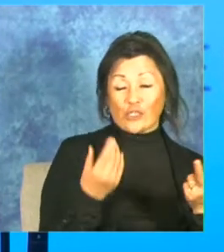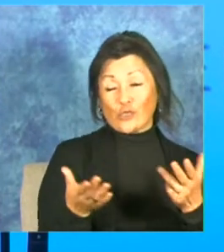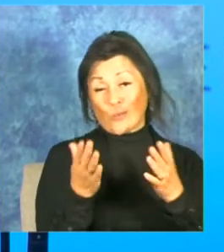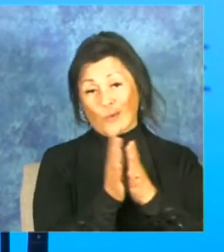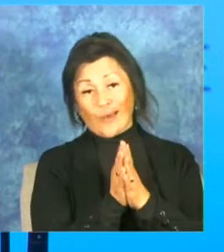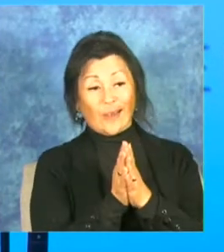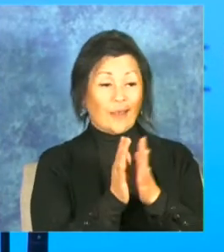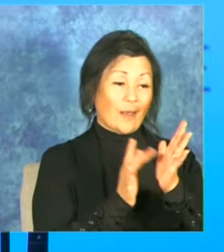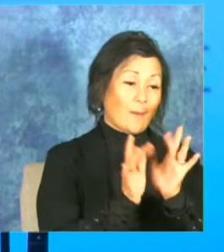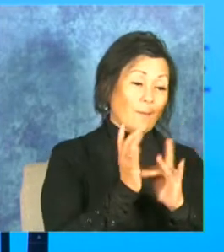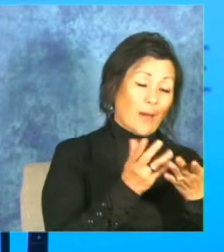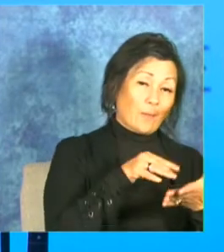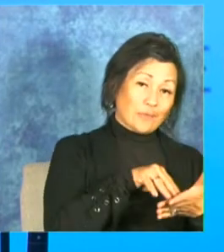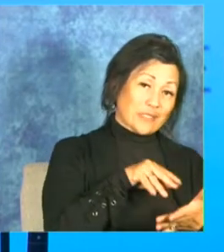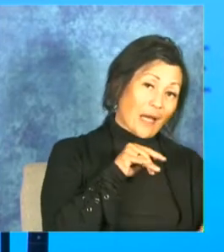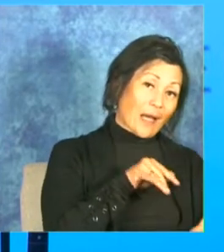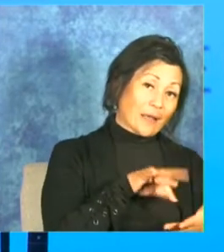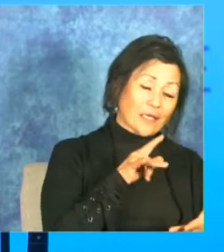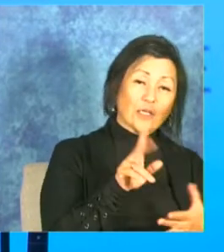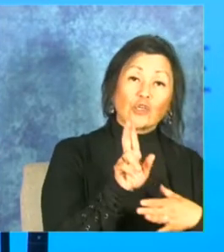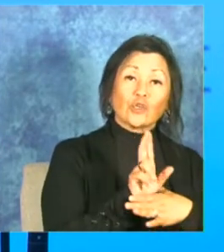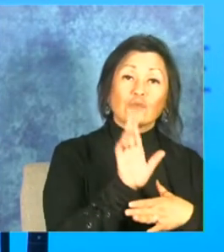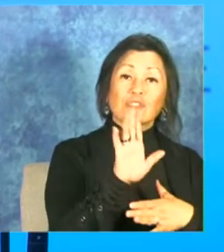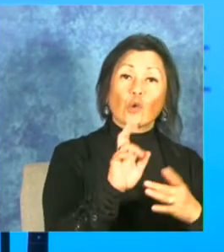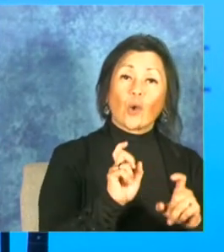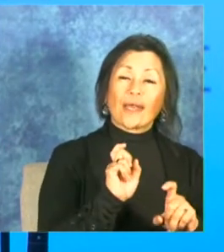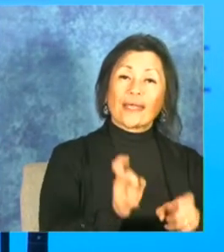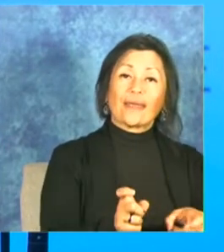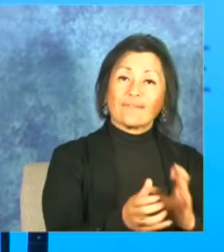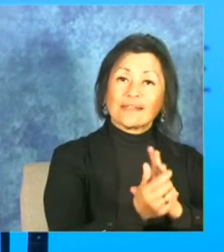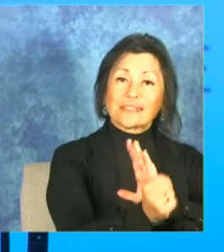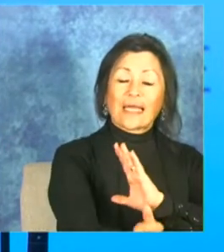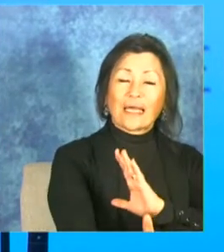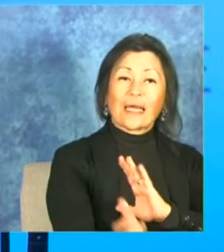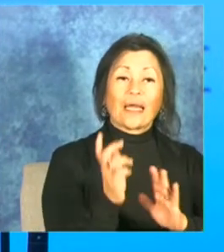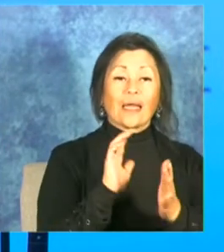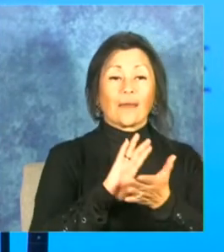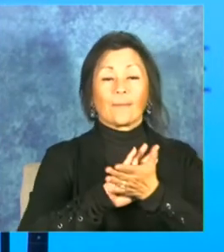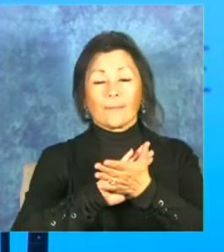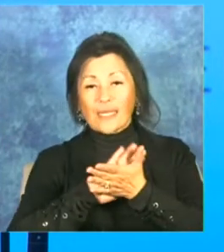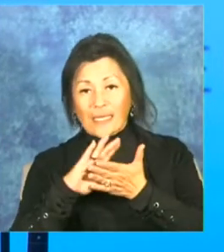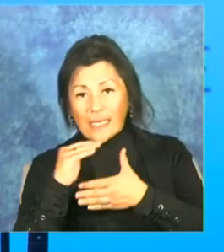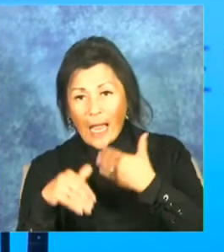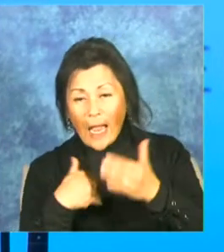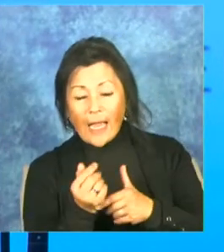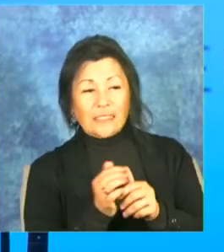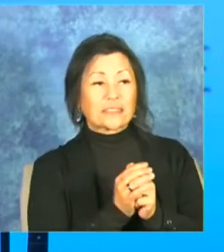praying, Bible study, using your gifts, being kind.